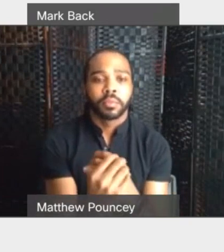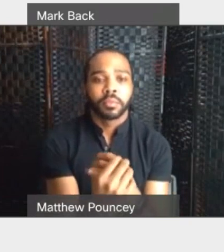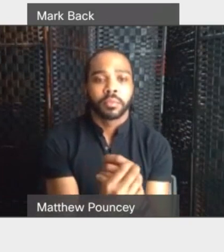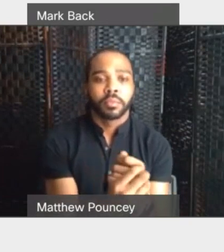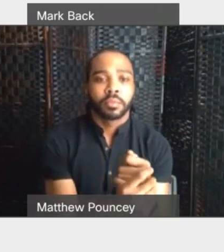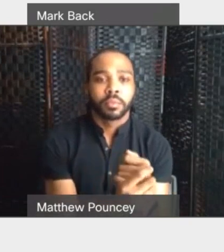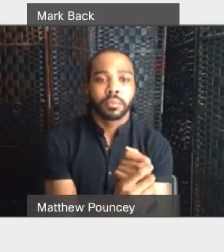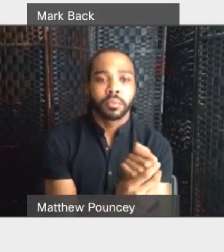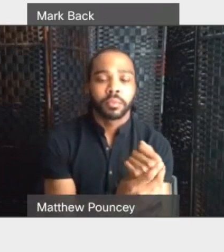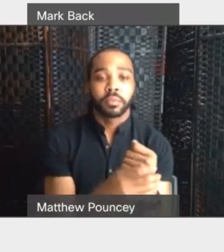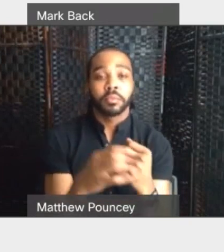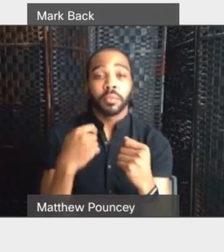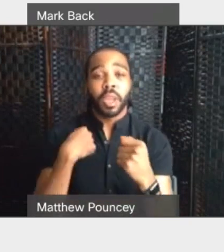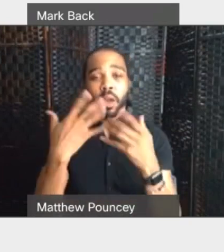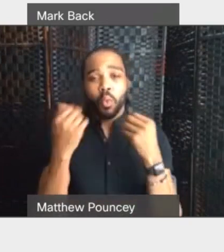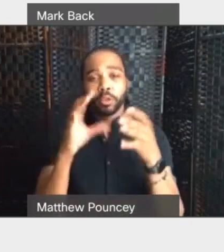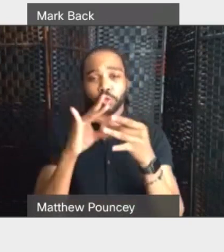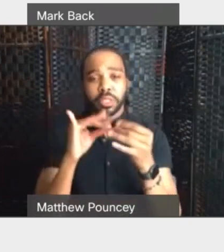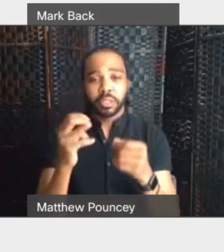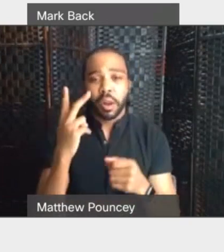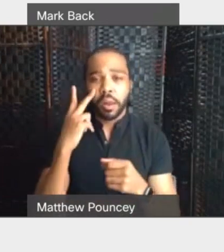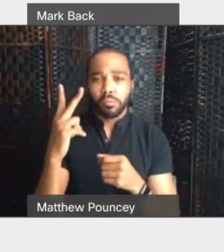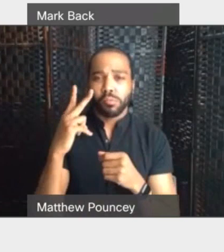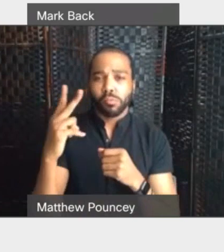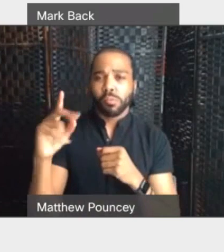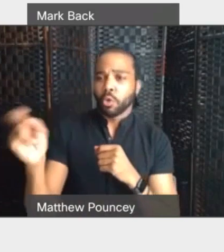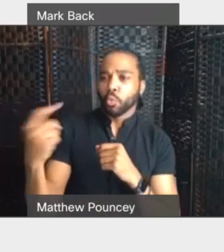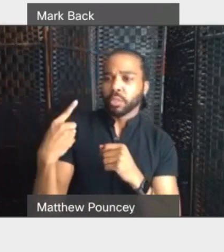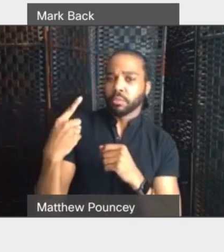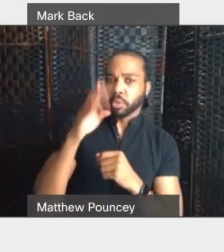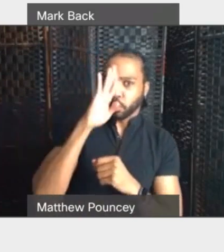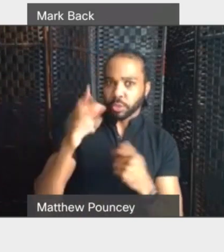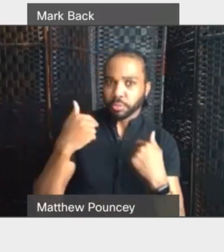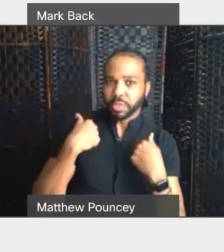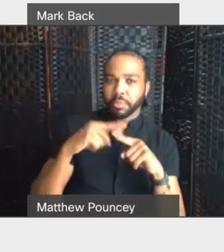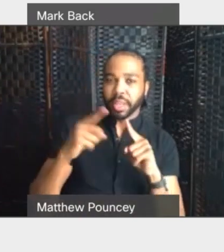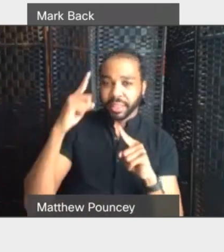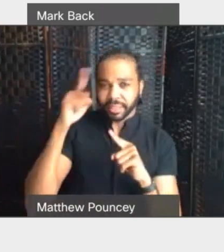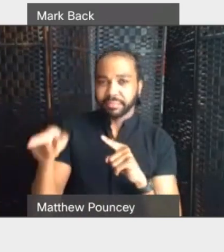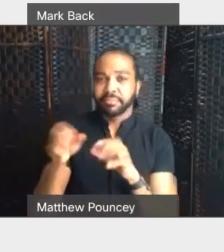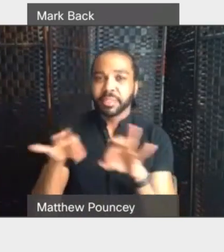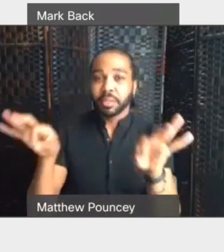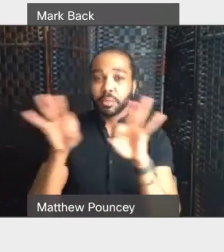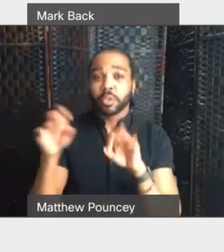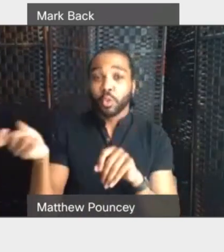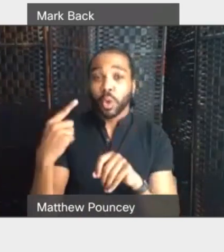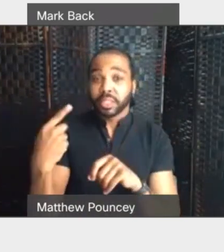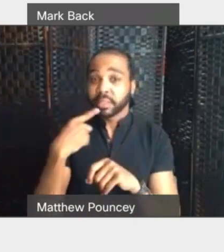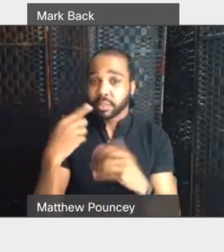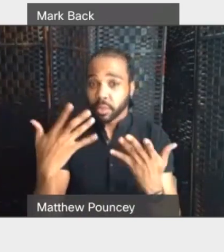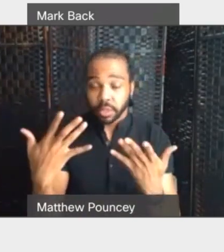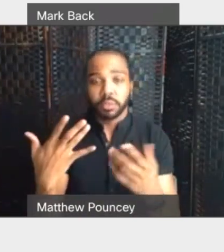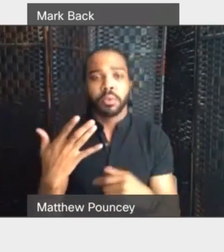I do just want to mention a question came to just me, but I think it's an important question, which was, are we looking